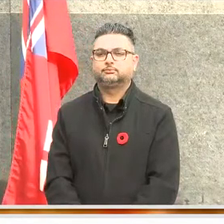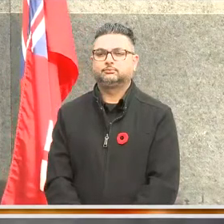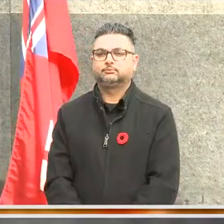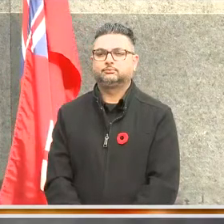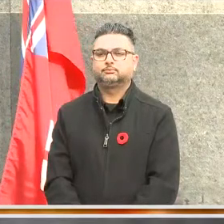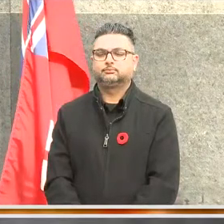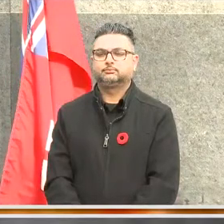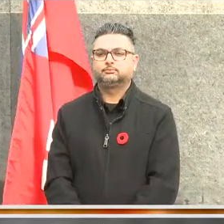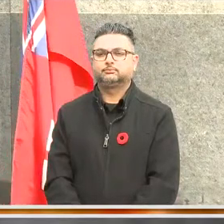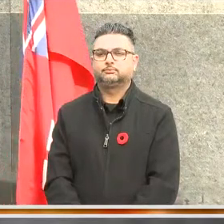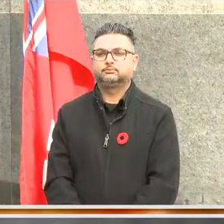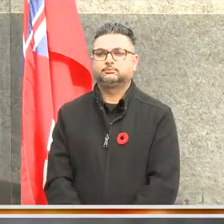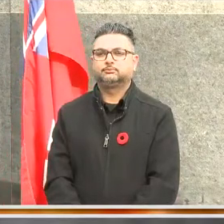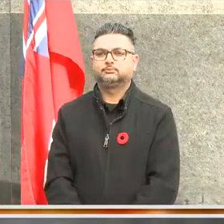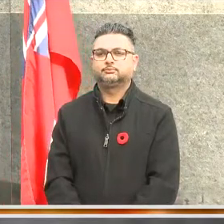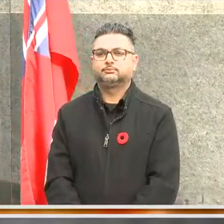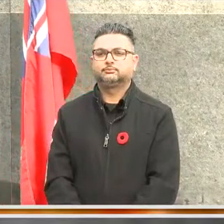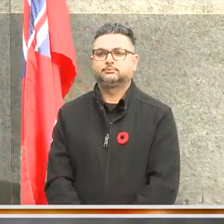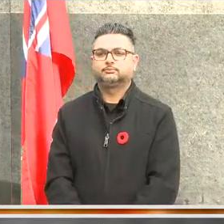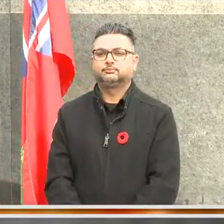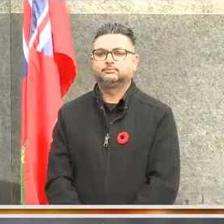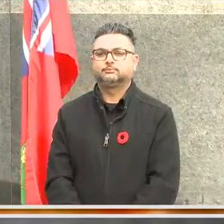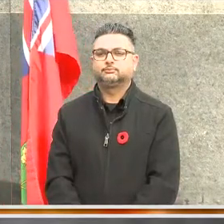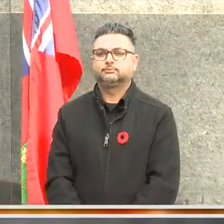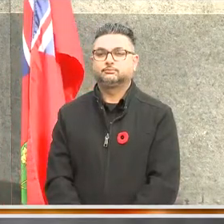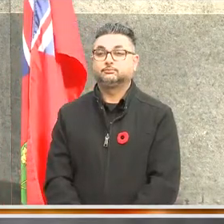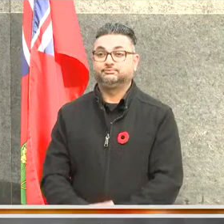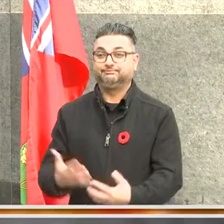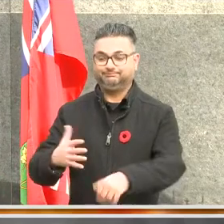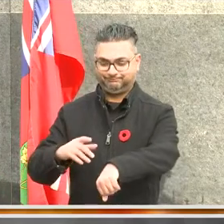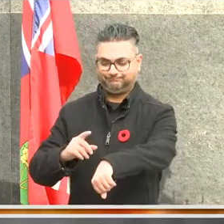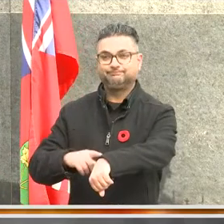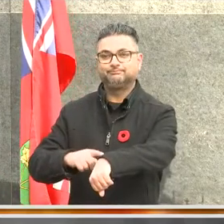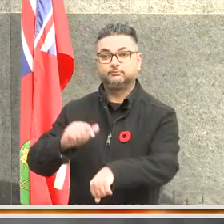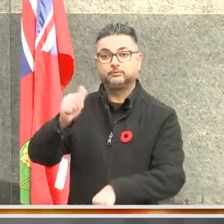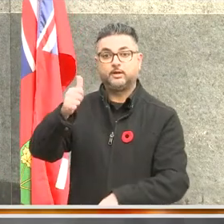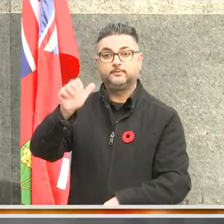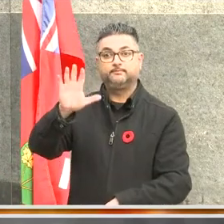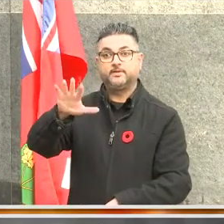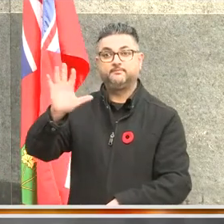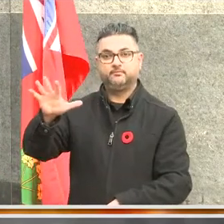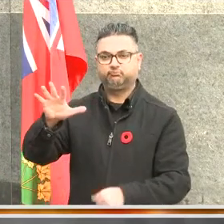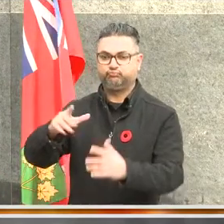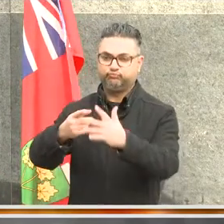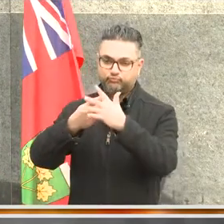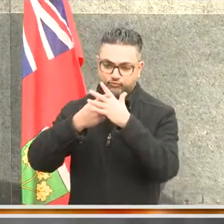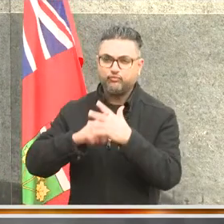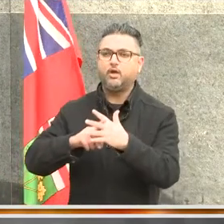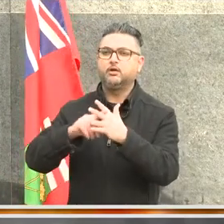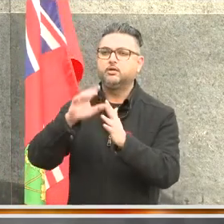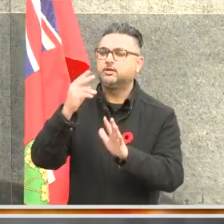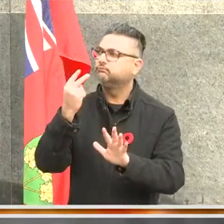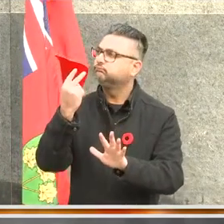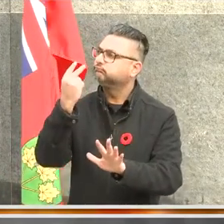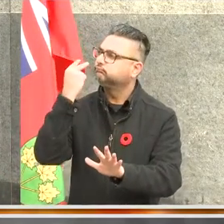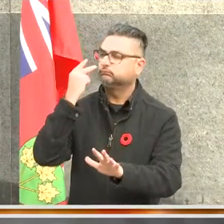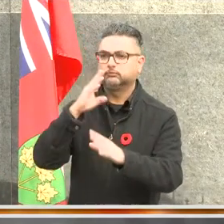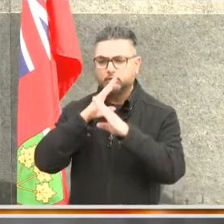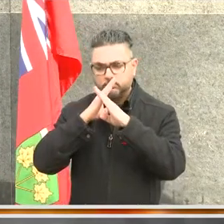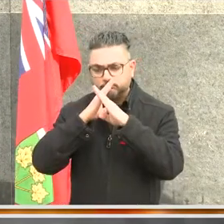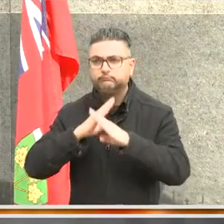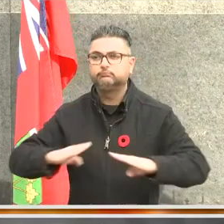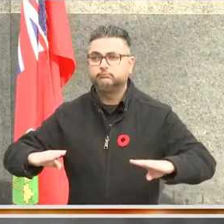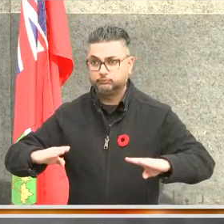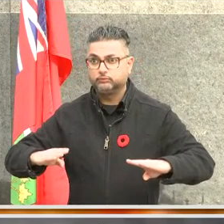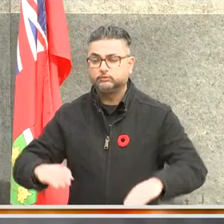At 2 minutes to the hour, the act of remembrance will commence. At 10h58, l'acte du souvenir commencera. At